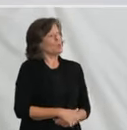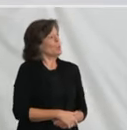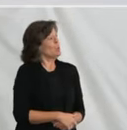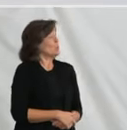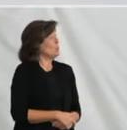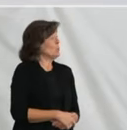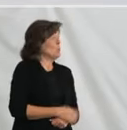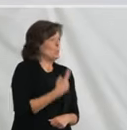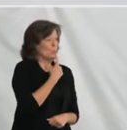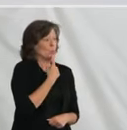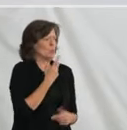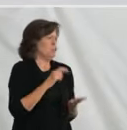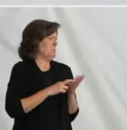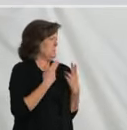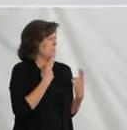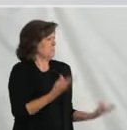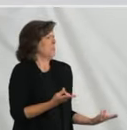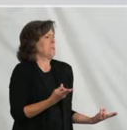to anything.